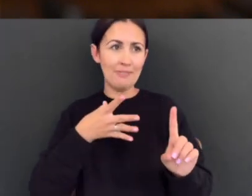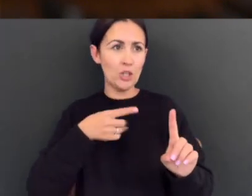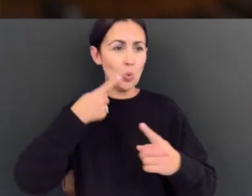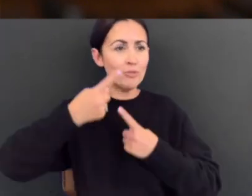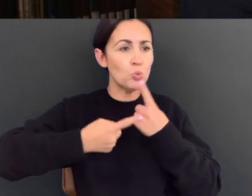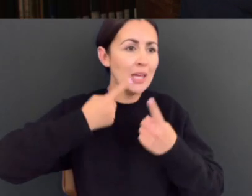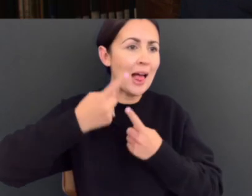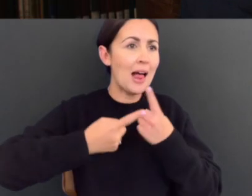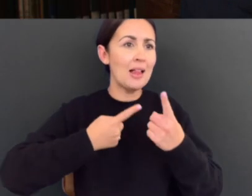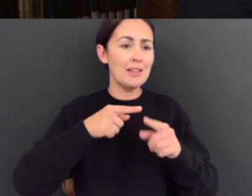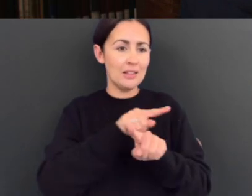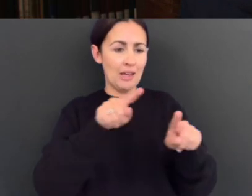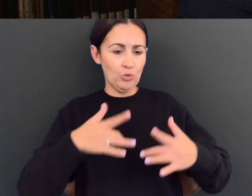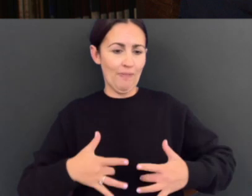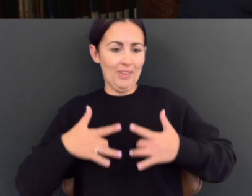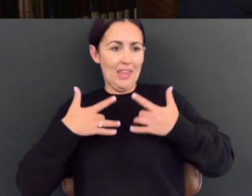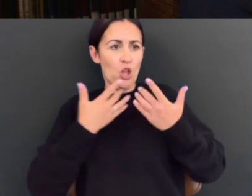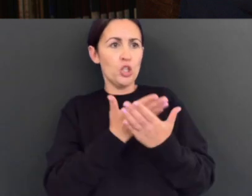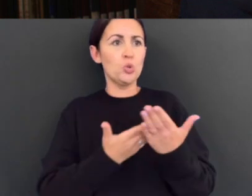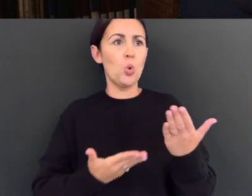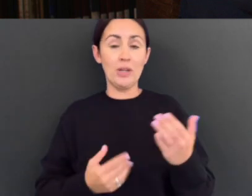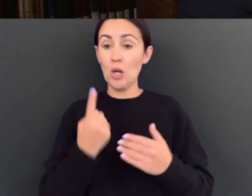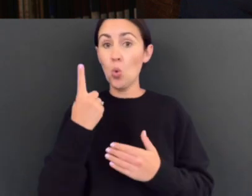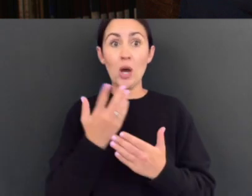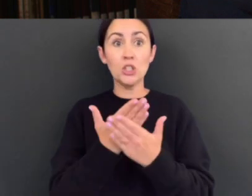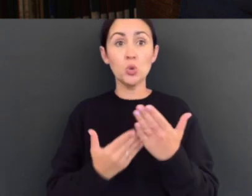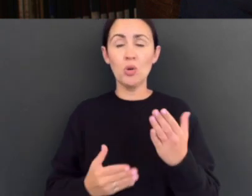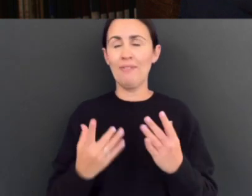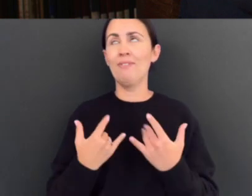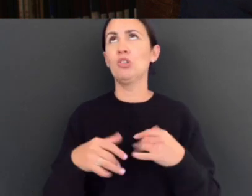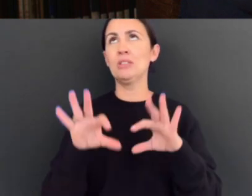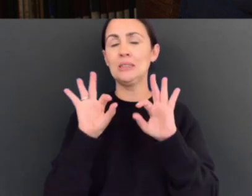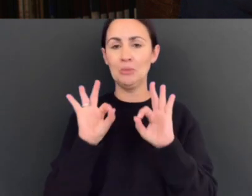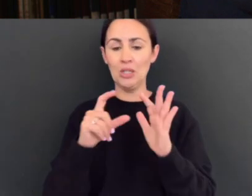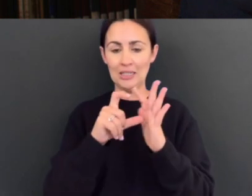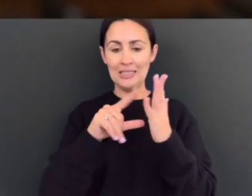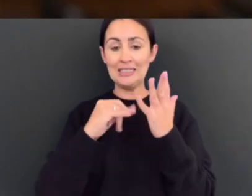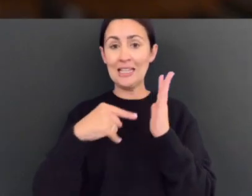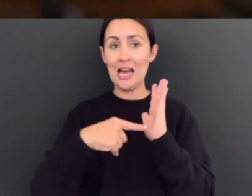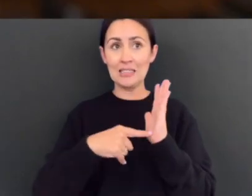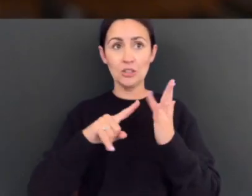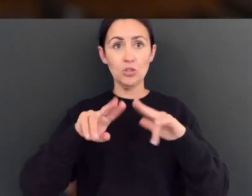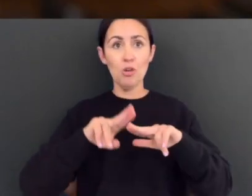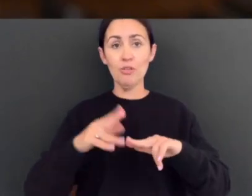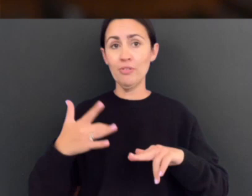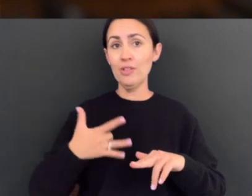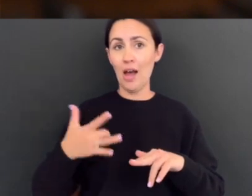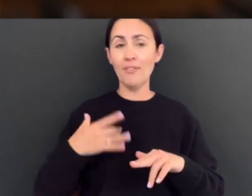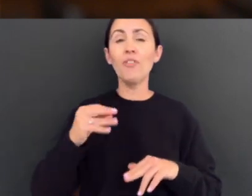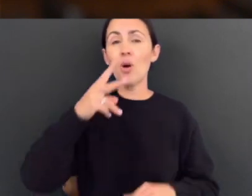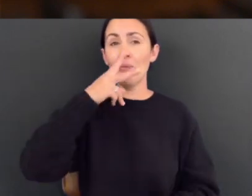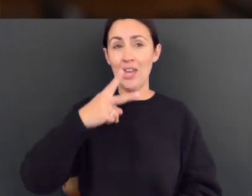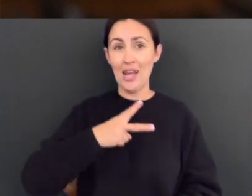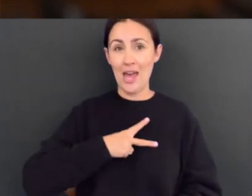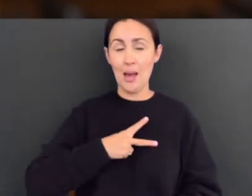be tasted. A story that's very special to me is The Dust of Life, which is set in Vietnam. I was drawn to go with a rucksack